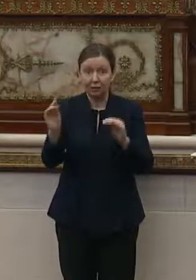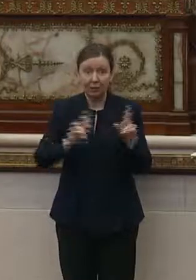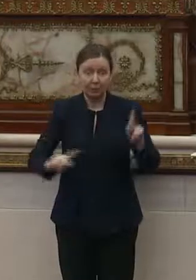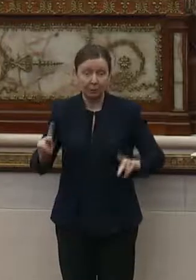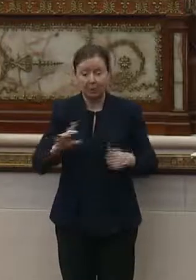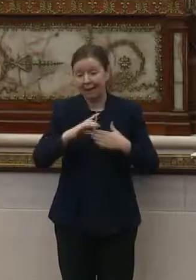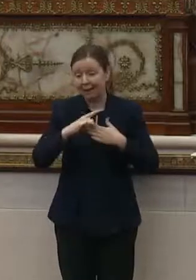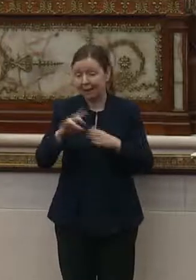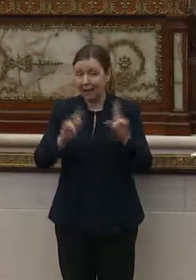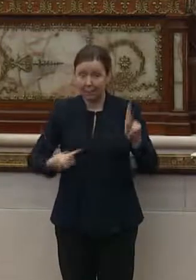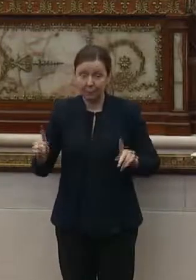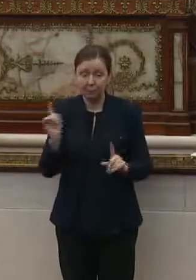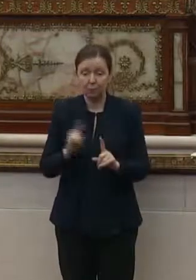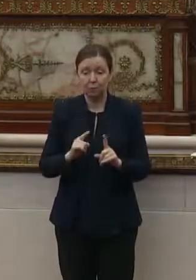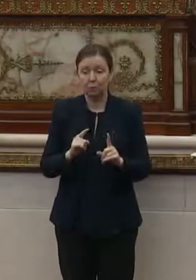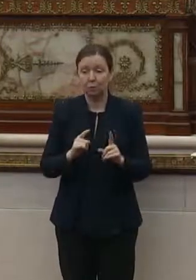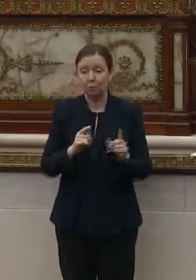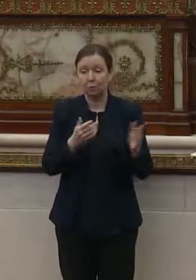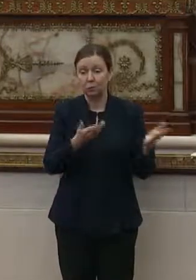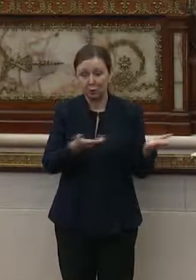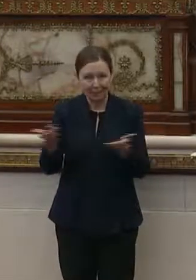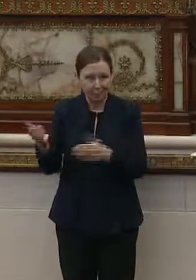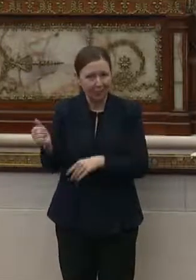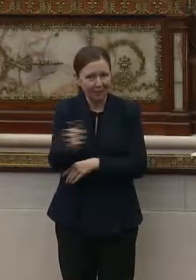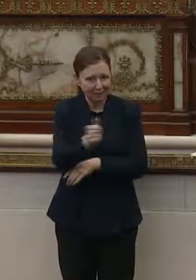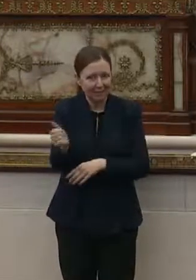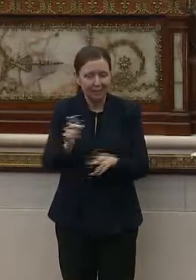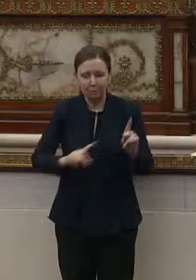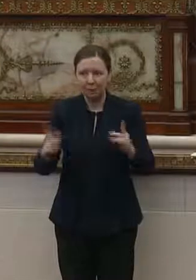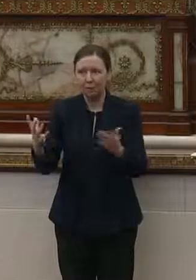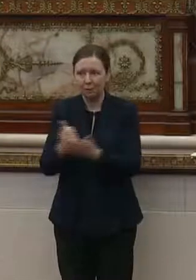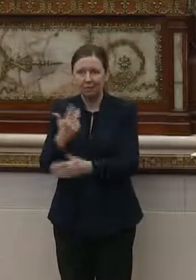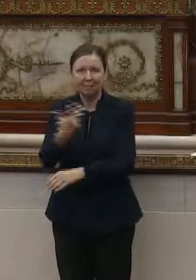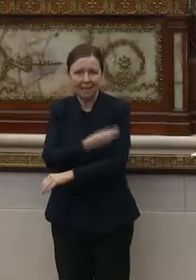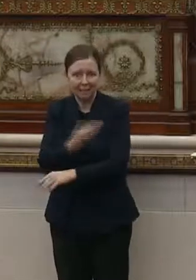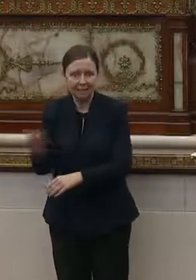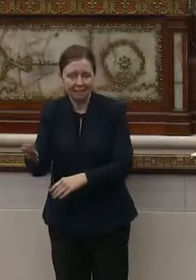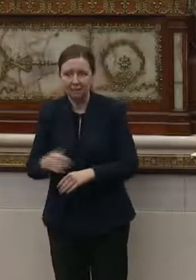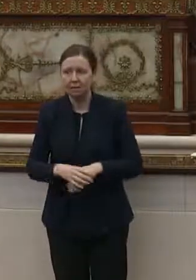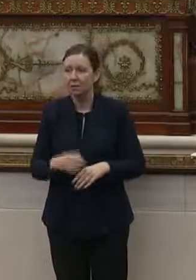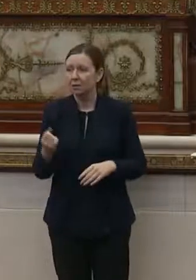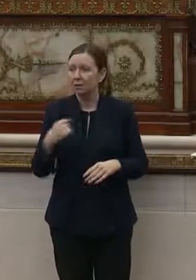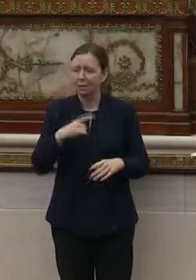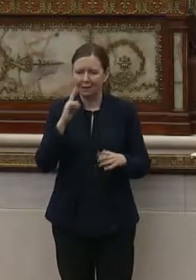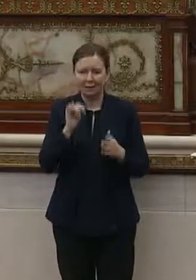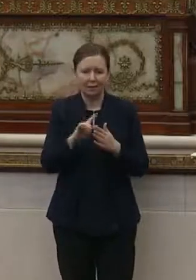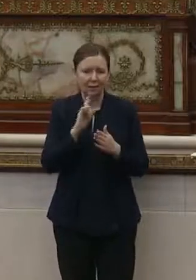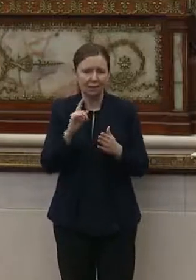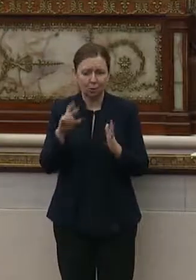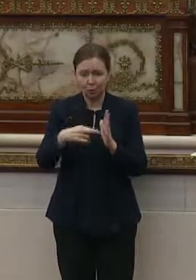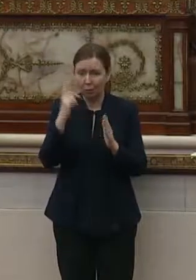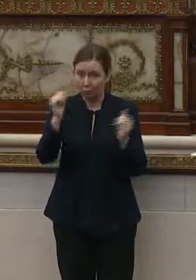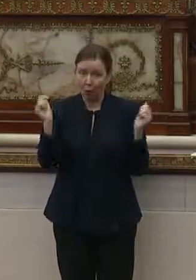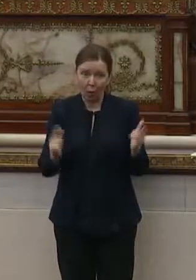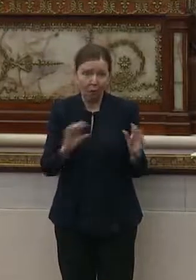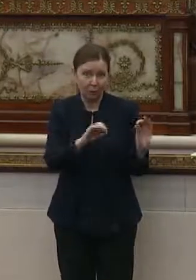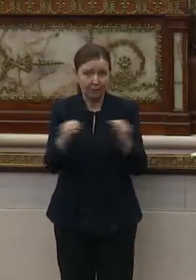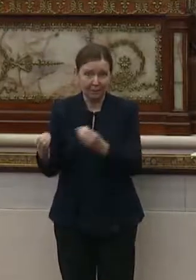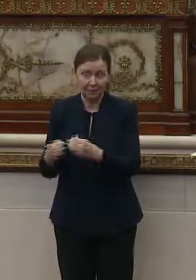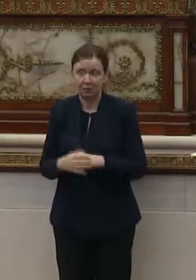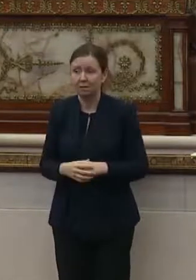guide people to, or transport people to vaccination sites. So we think there's a role for all those